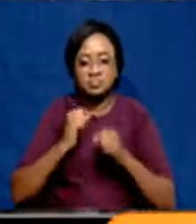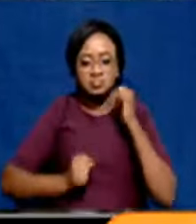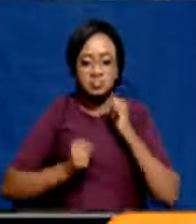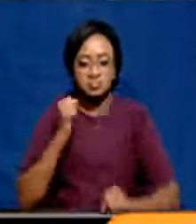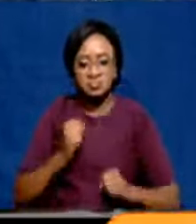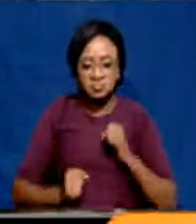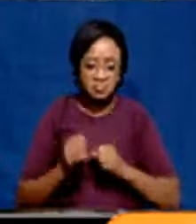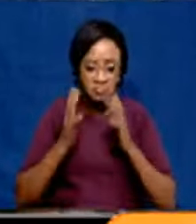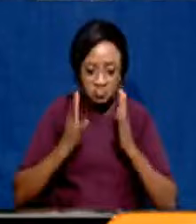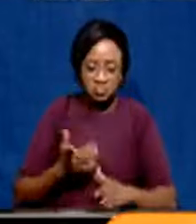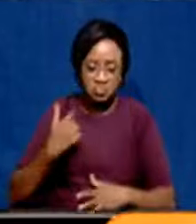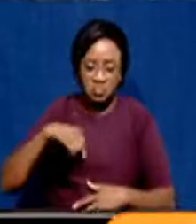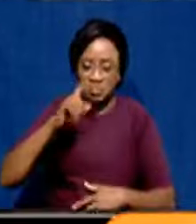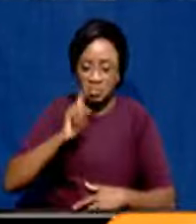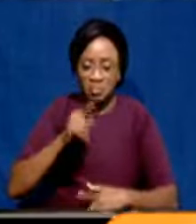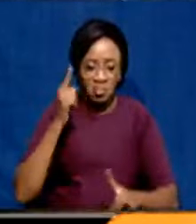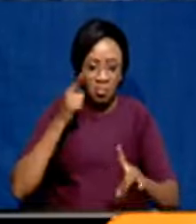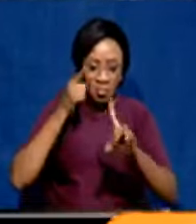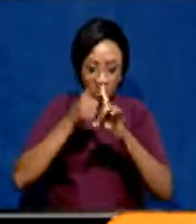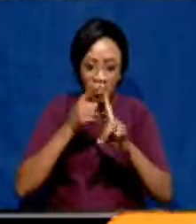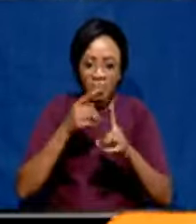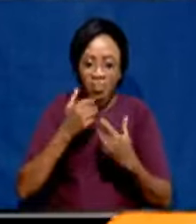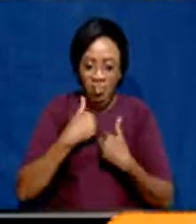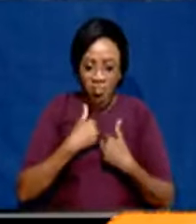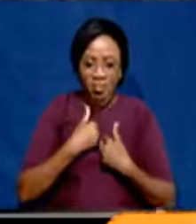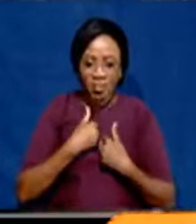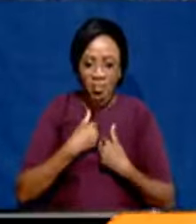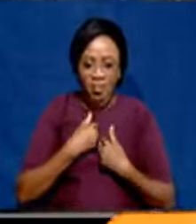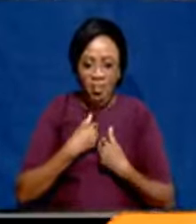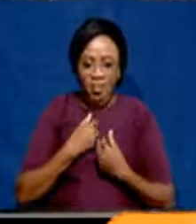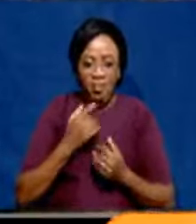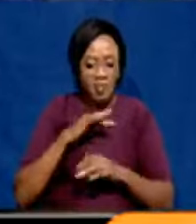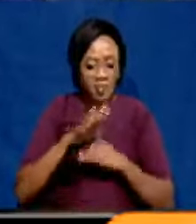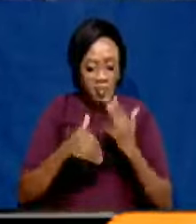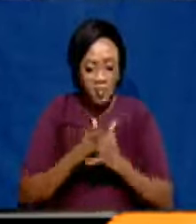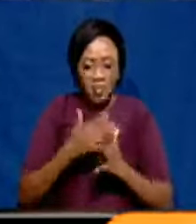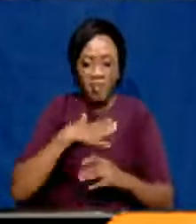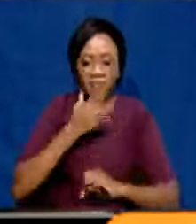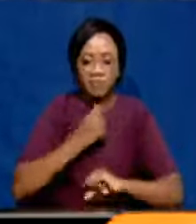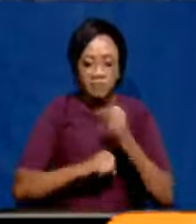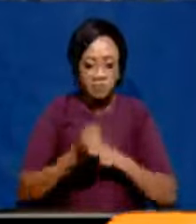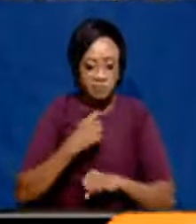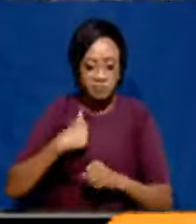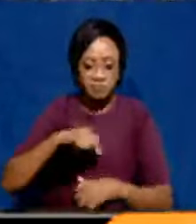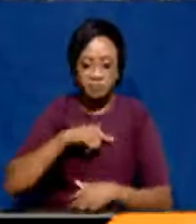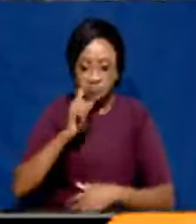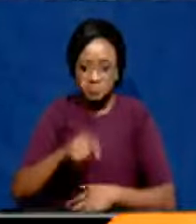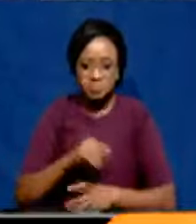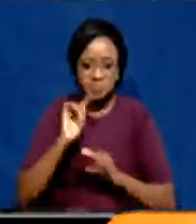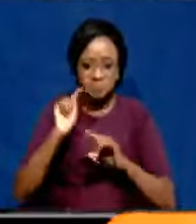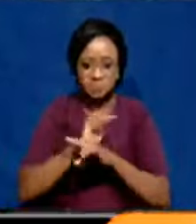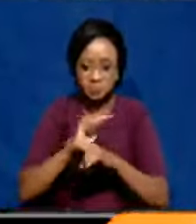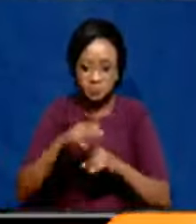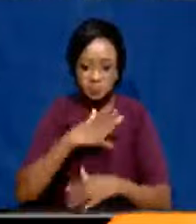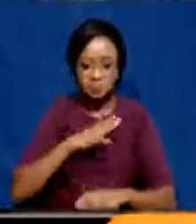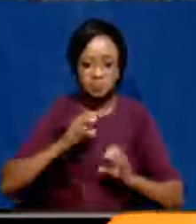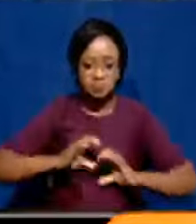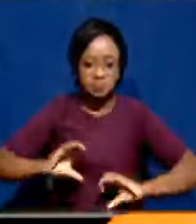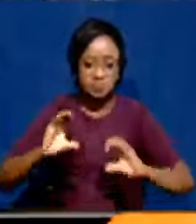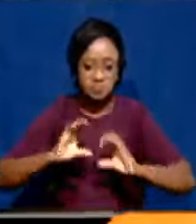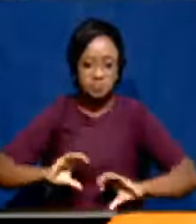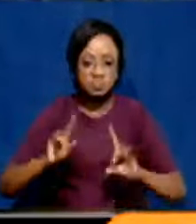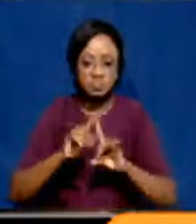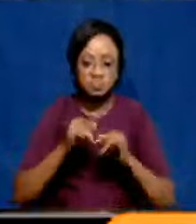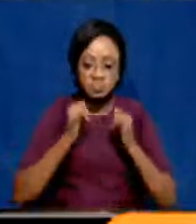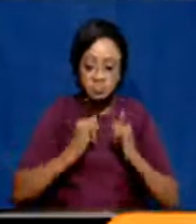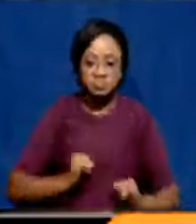to be deliberate and we have to be purposeful in what we do. We have to put in things. We have to take our coaches for training and all that. It's individual